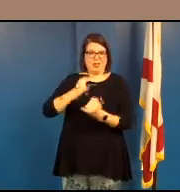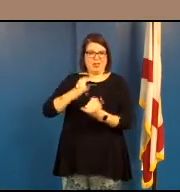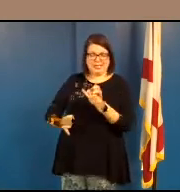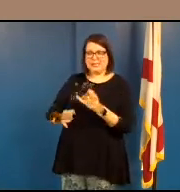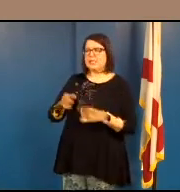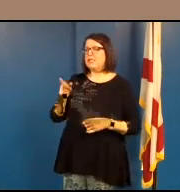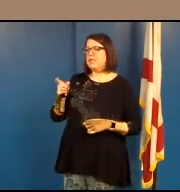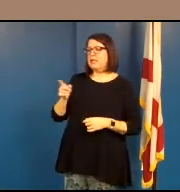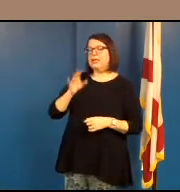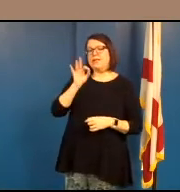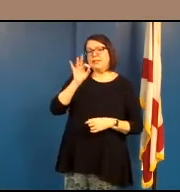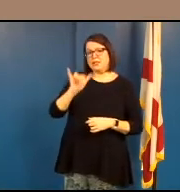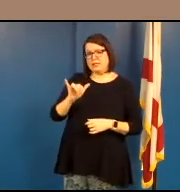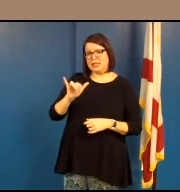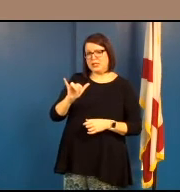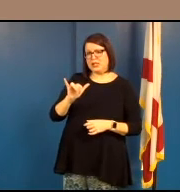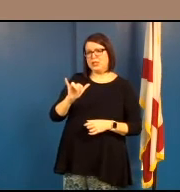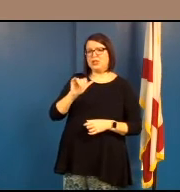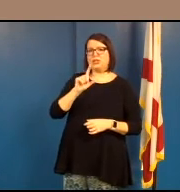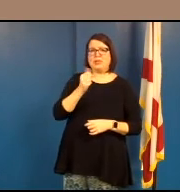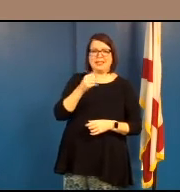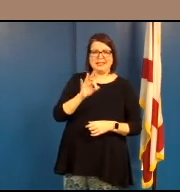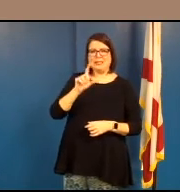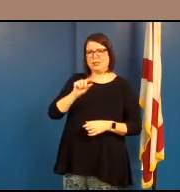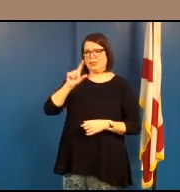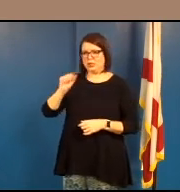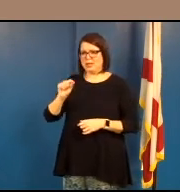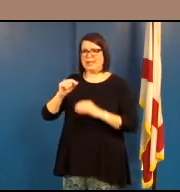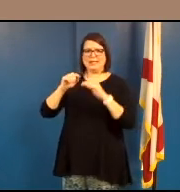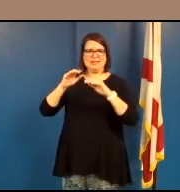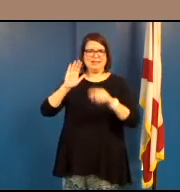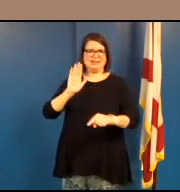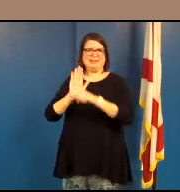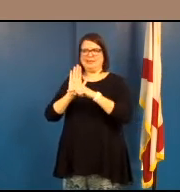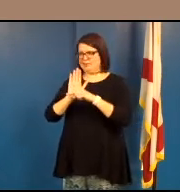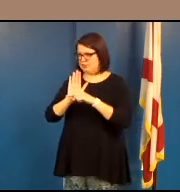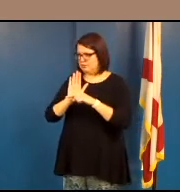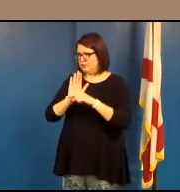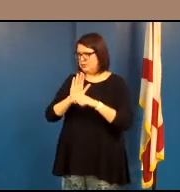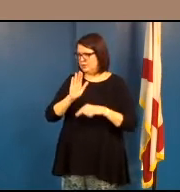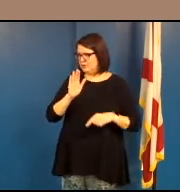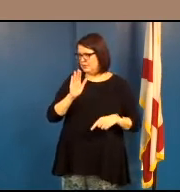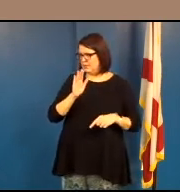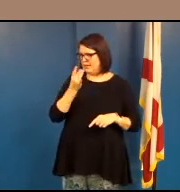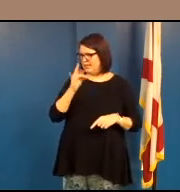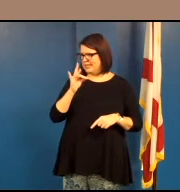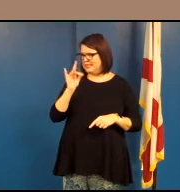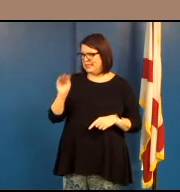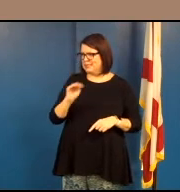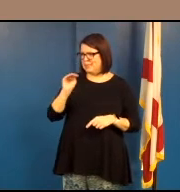ended down $1.9 billion. Now, we had reserves in place to cover that loss from last fiscal